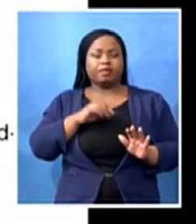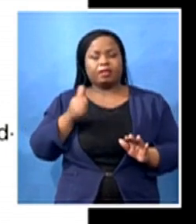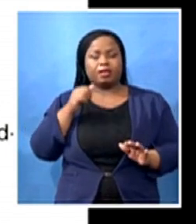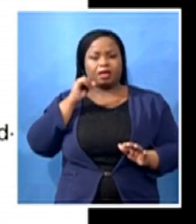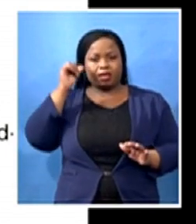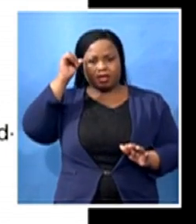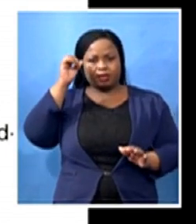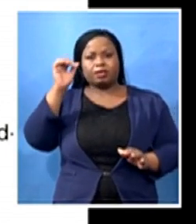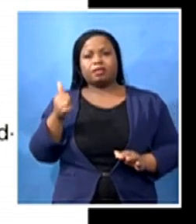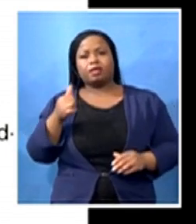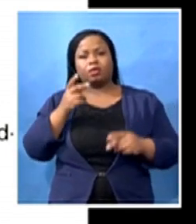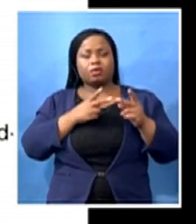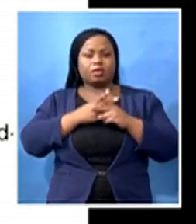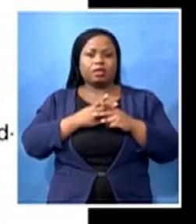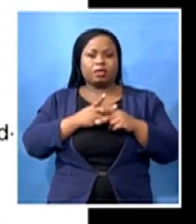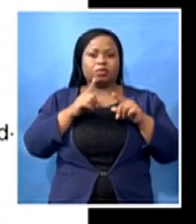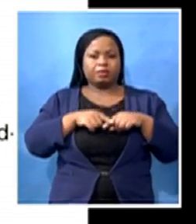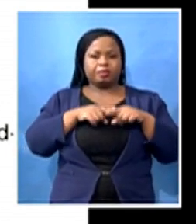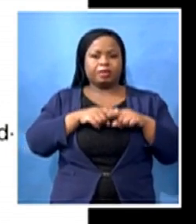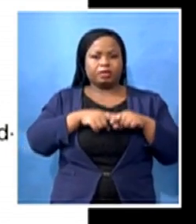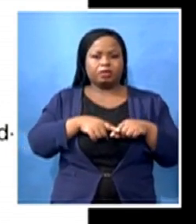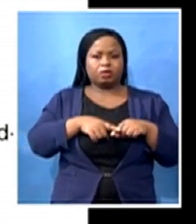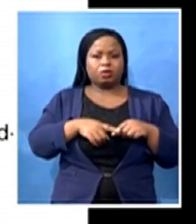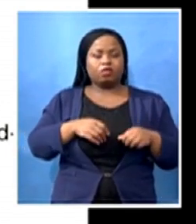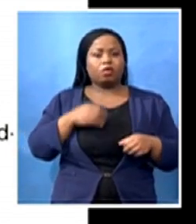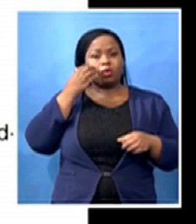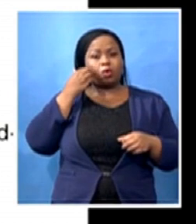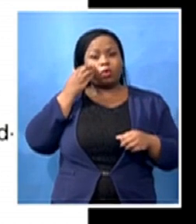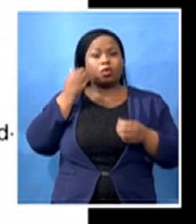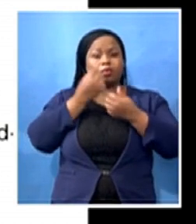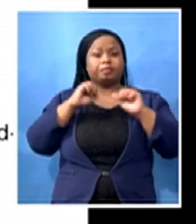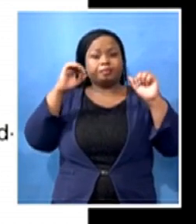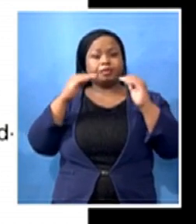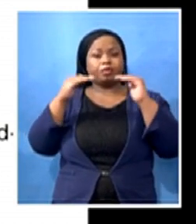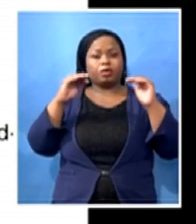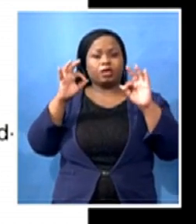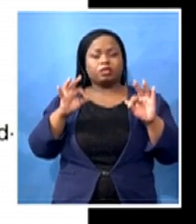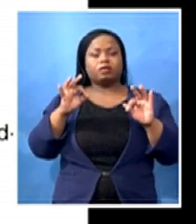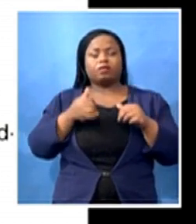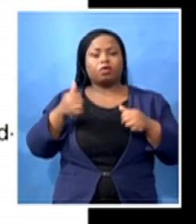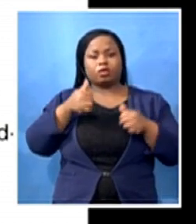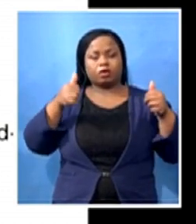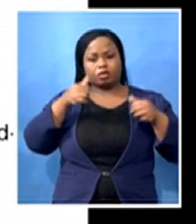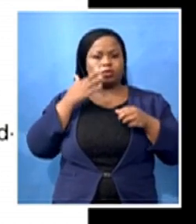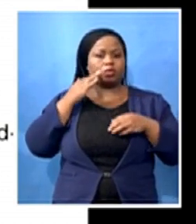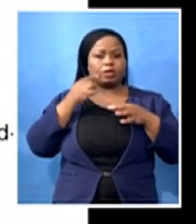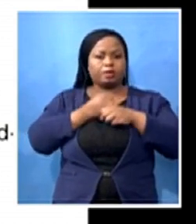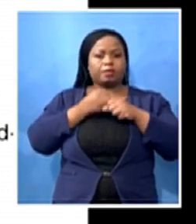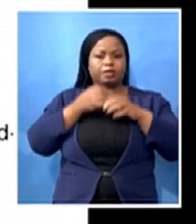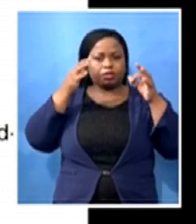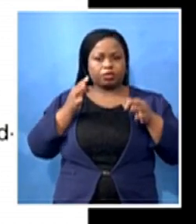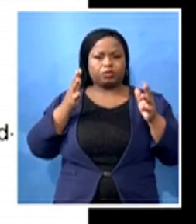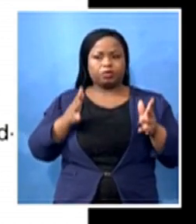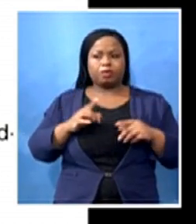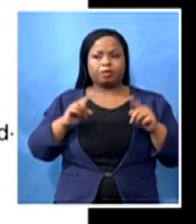helpful for democratically accountable authorities in their decision-making. But it's important at the same time to say that